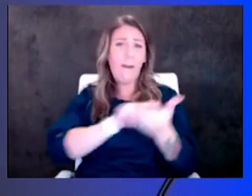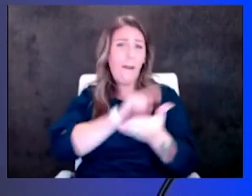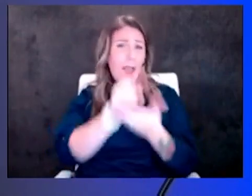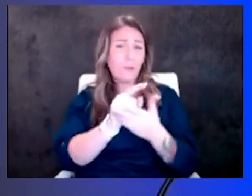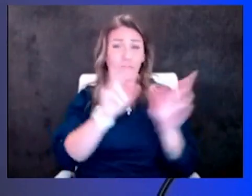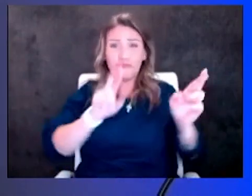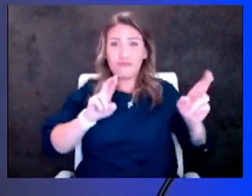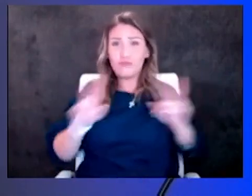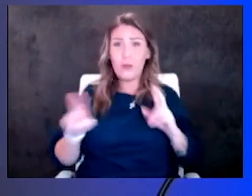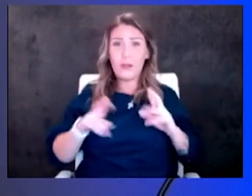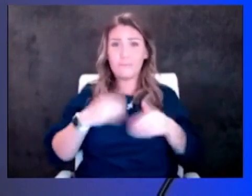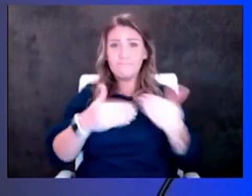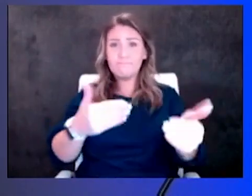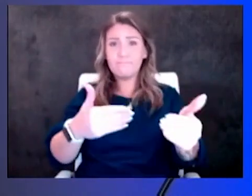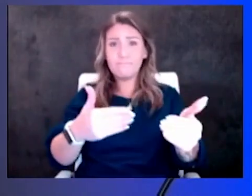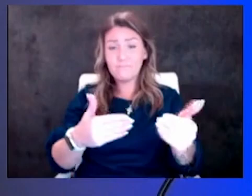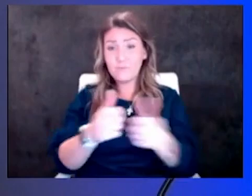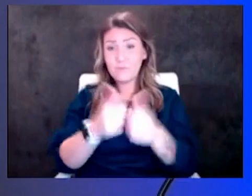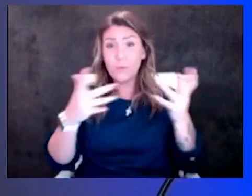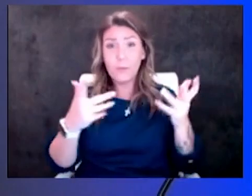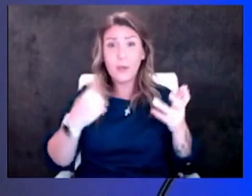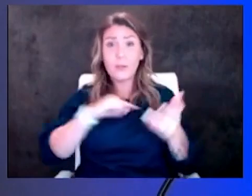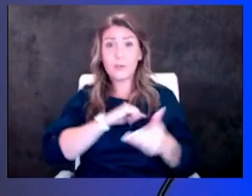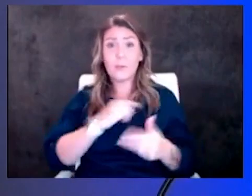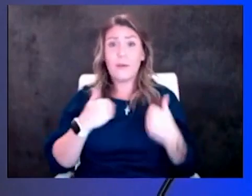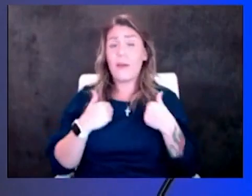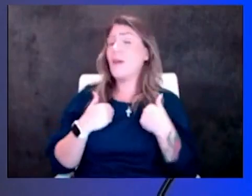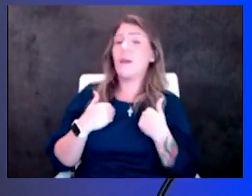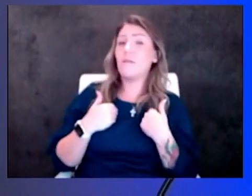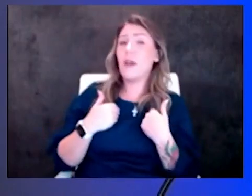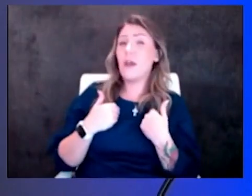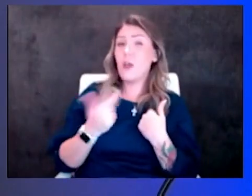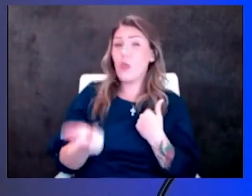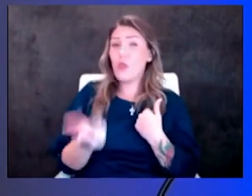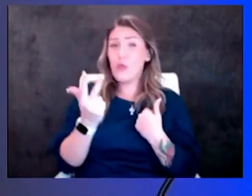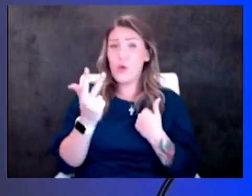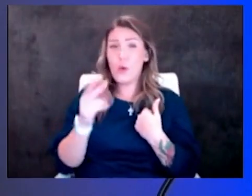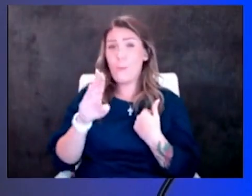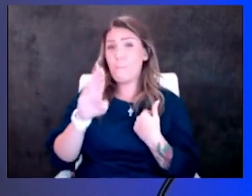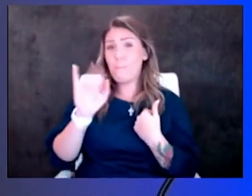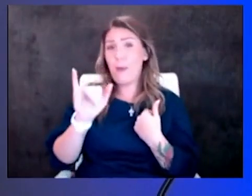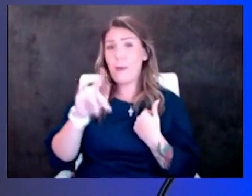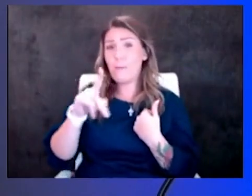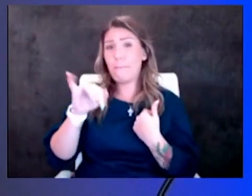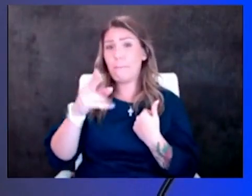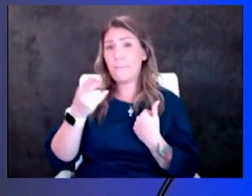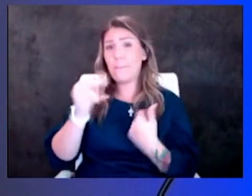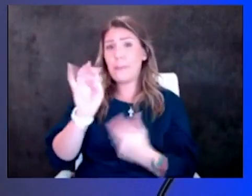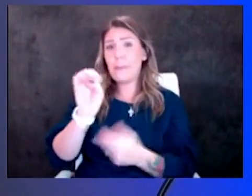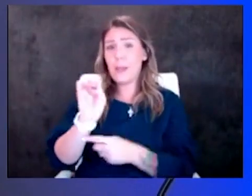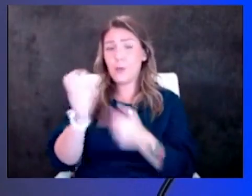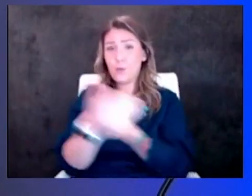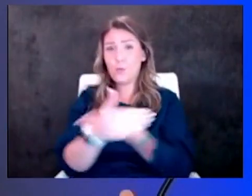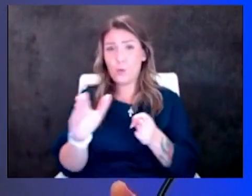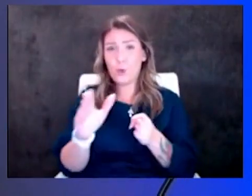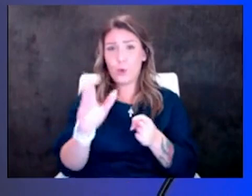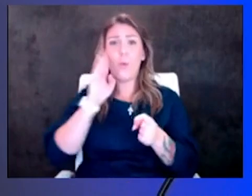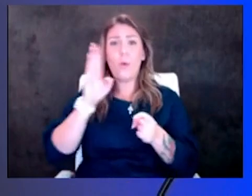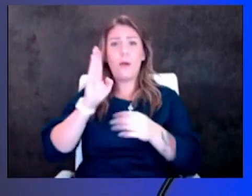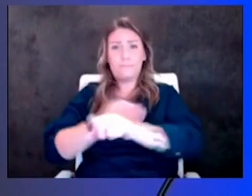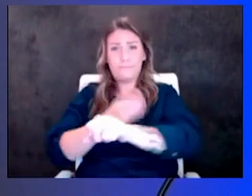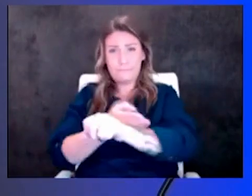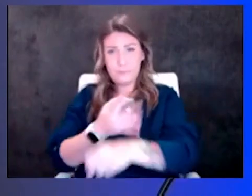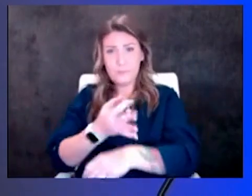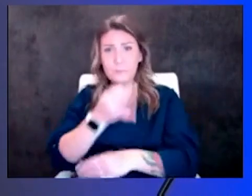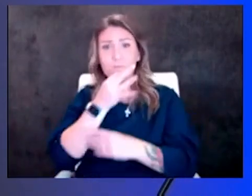we are actually putting in a third biplane room in order for us to accommodate the number of strokes and the